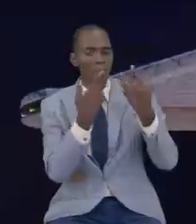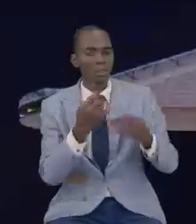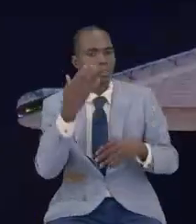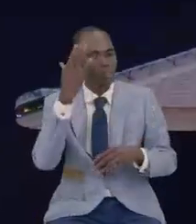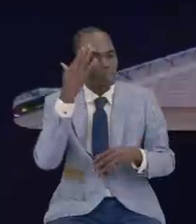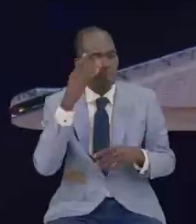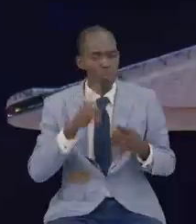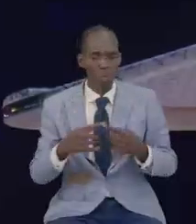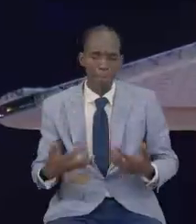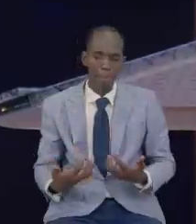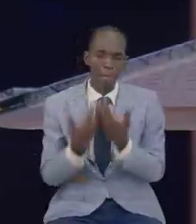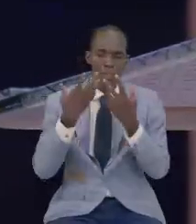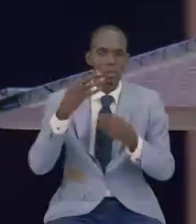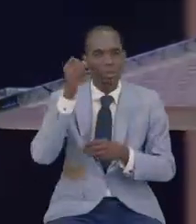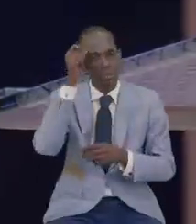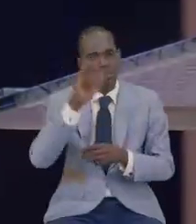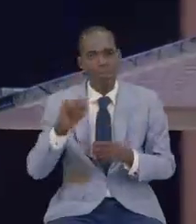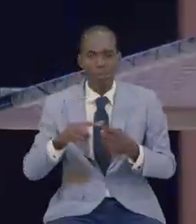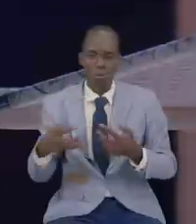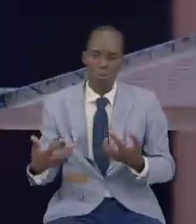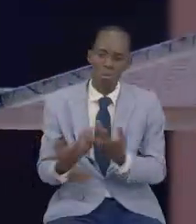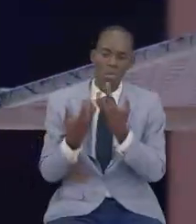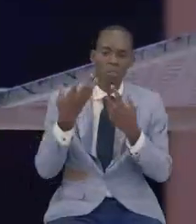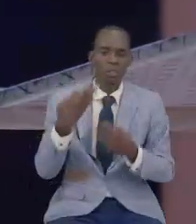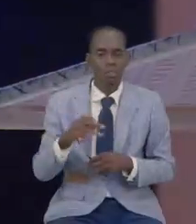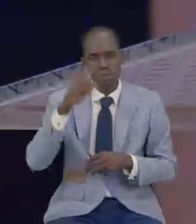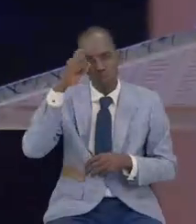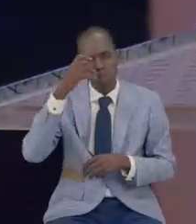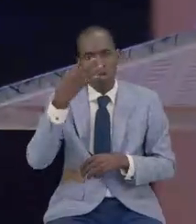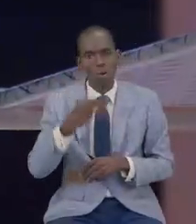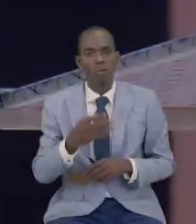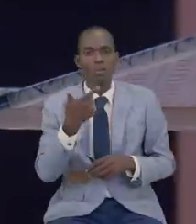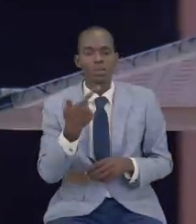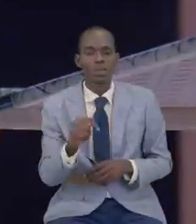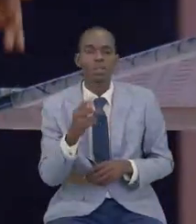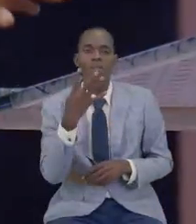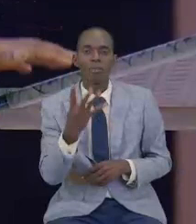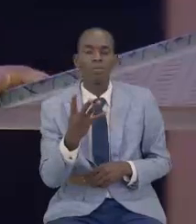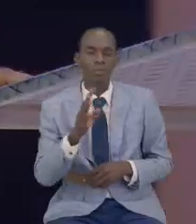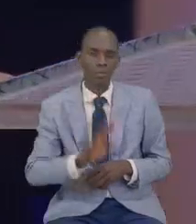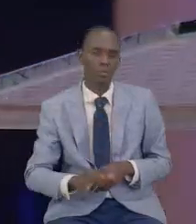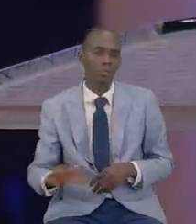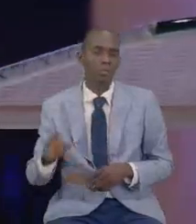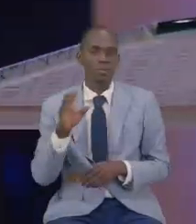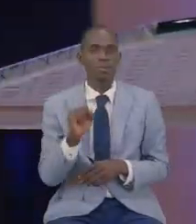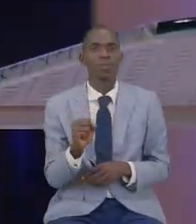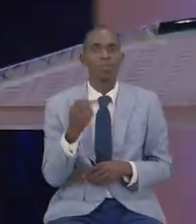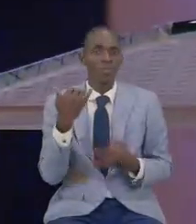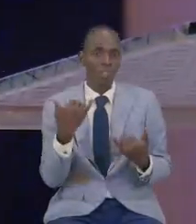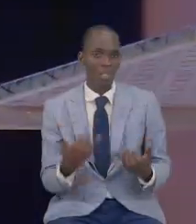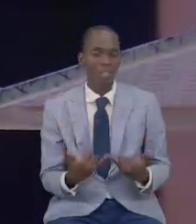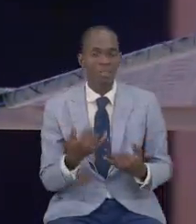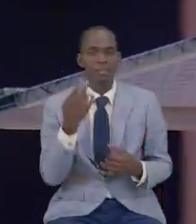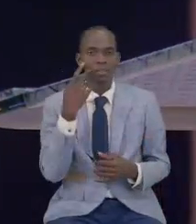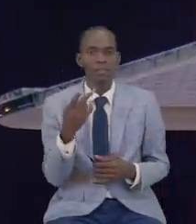the understanding and to match the wisdom of Daniel, Shadrach, Meshach, and Abednego. Look at now,